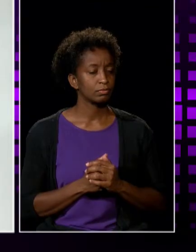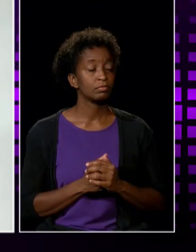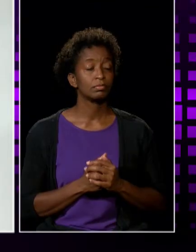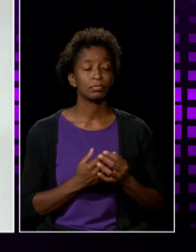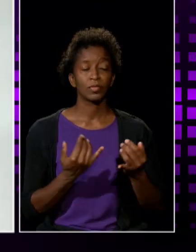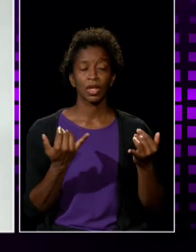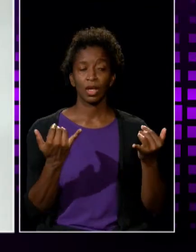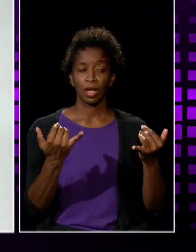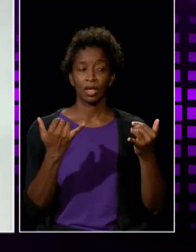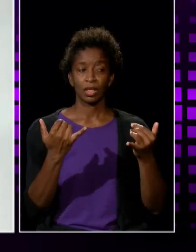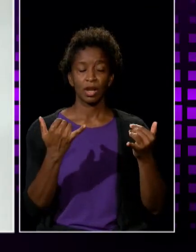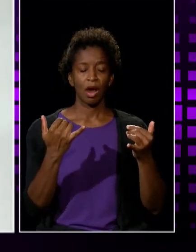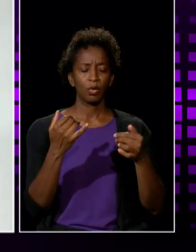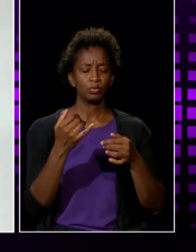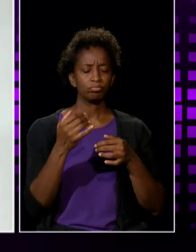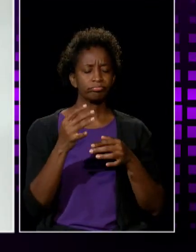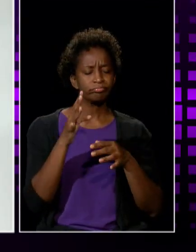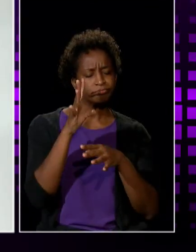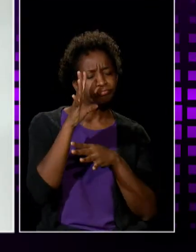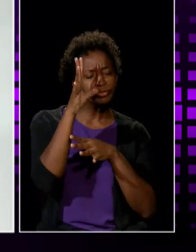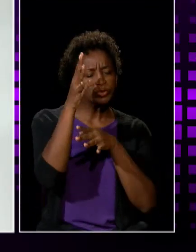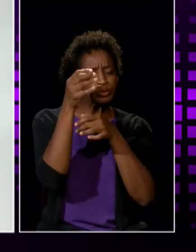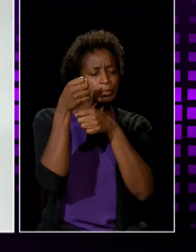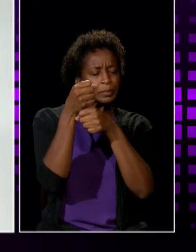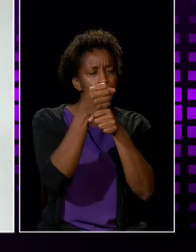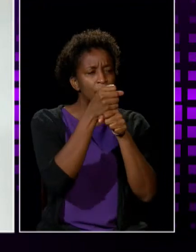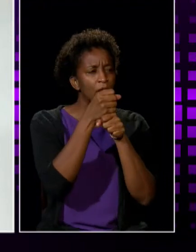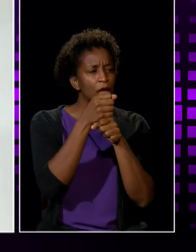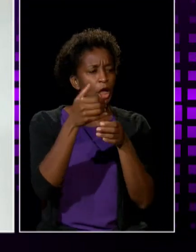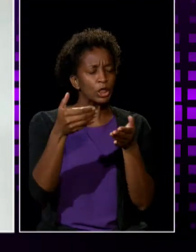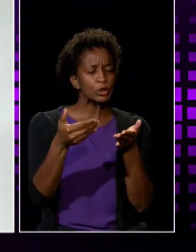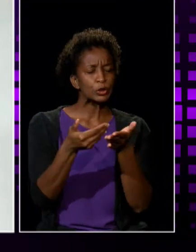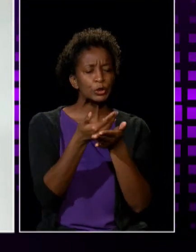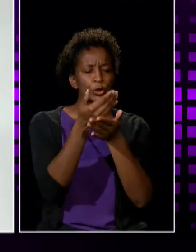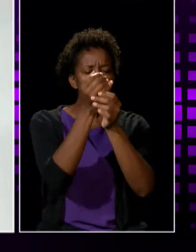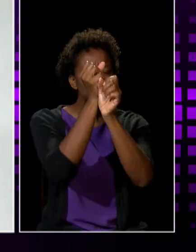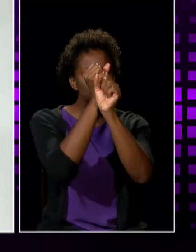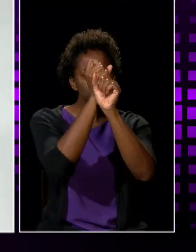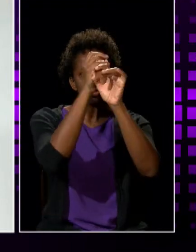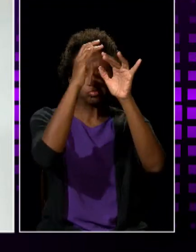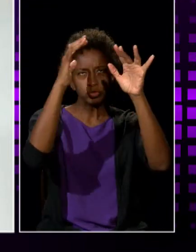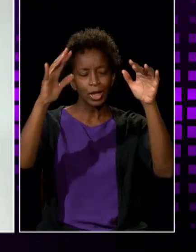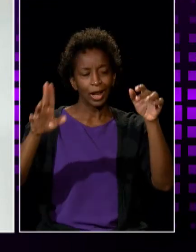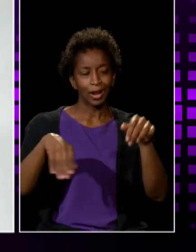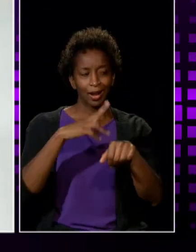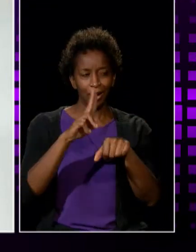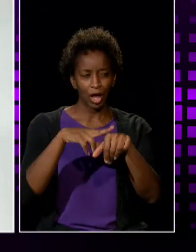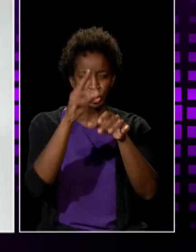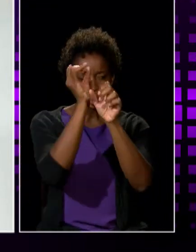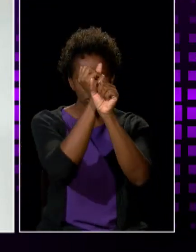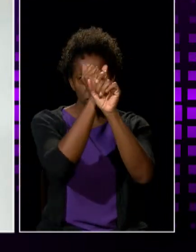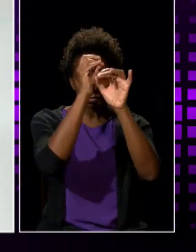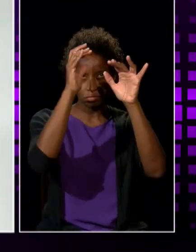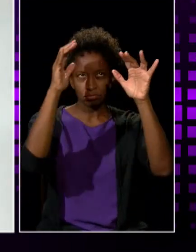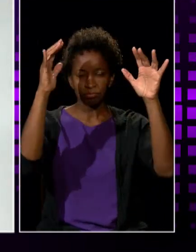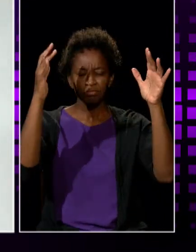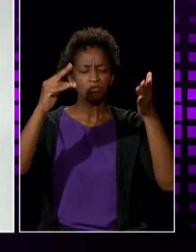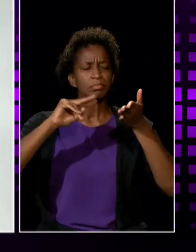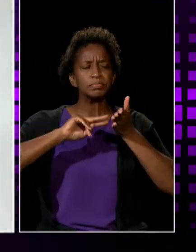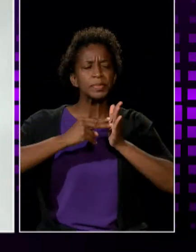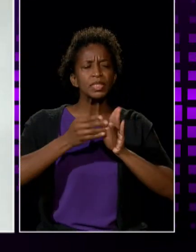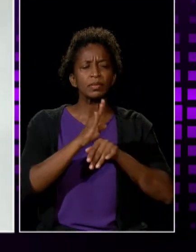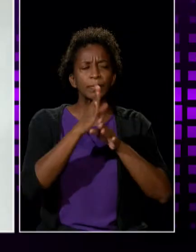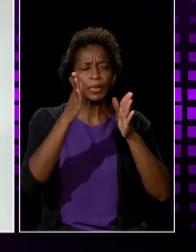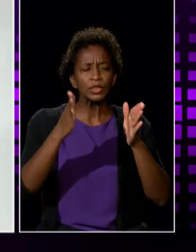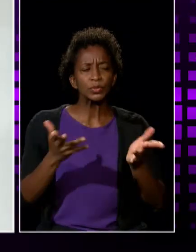identity. And this is very important. I really don't think that it can be underscored enough. It really is more than